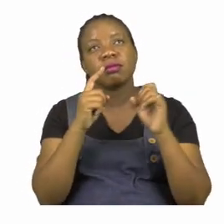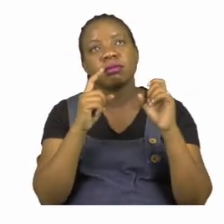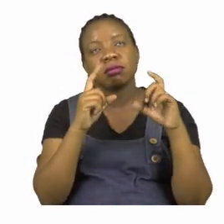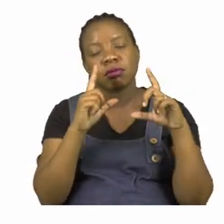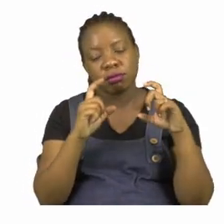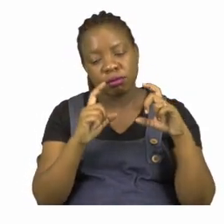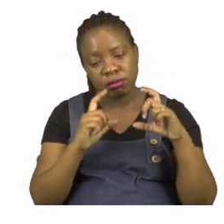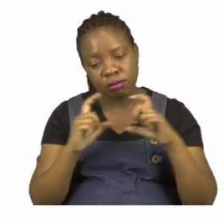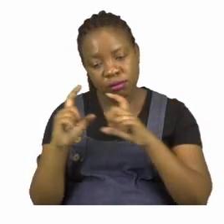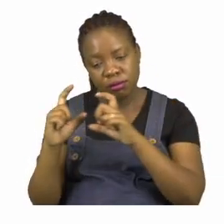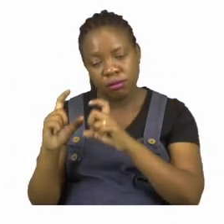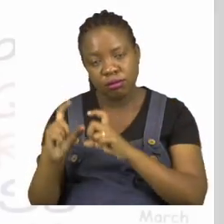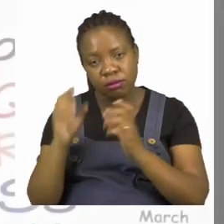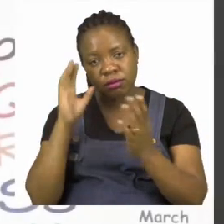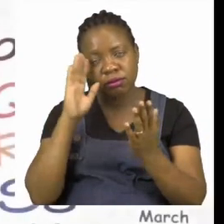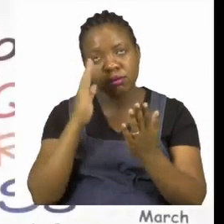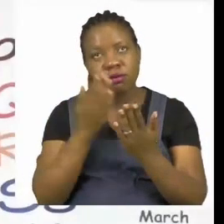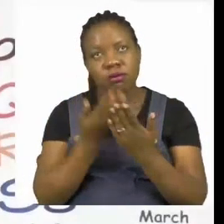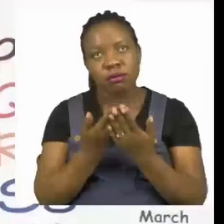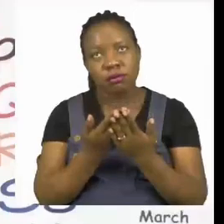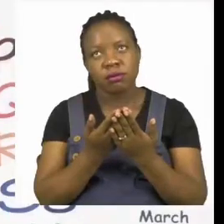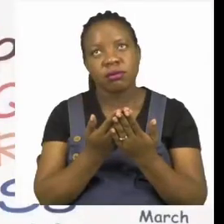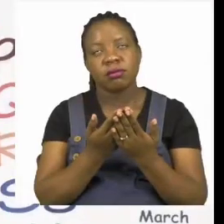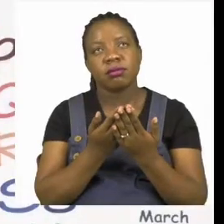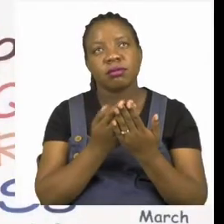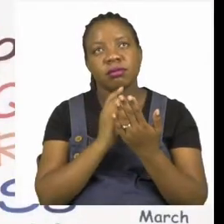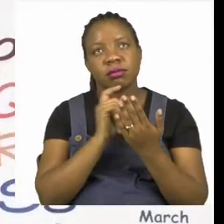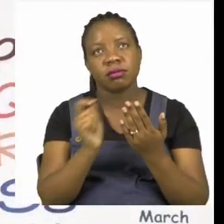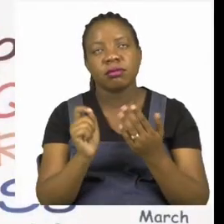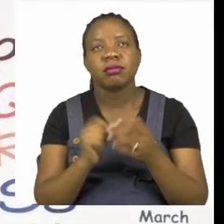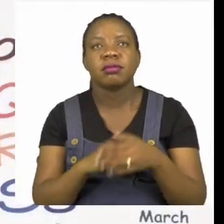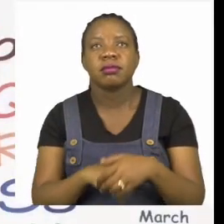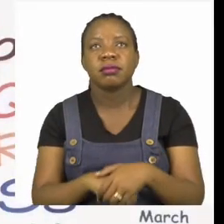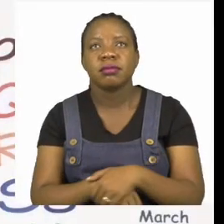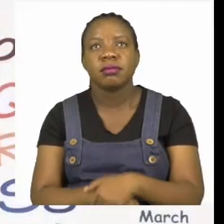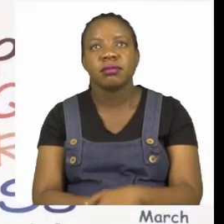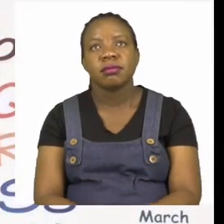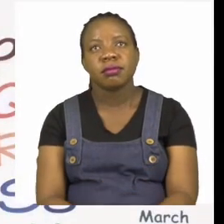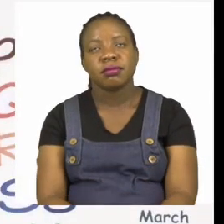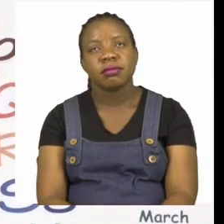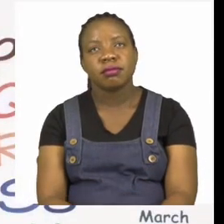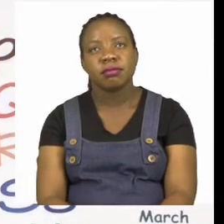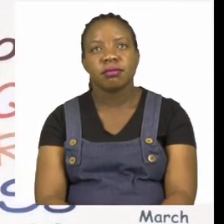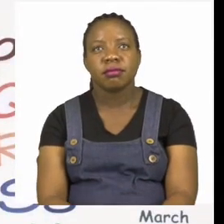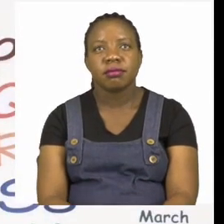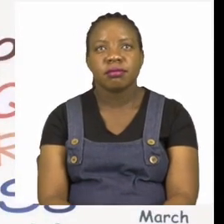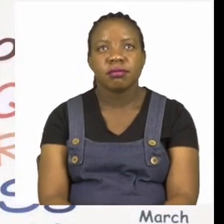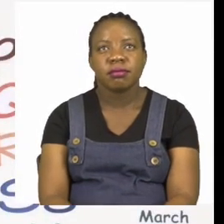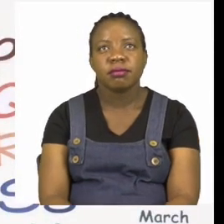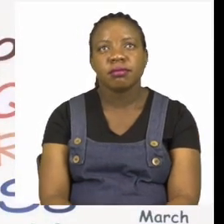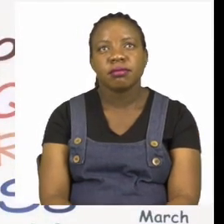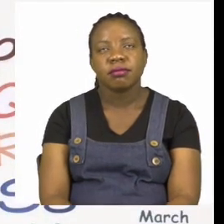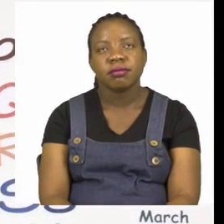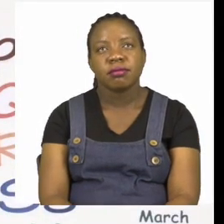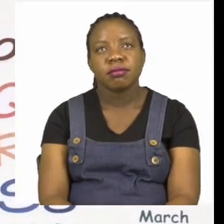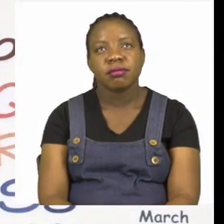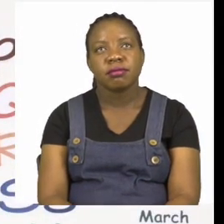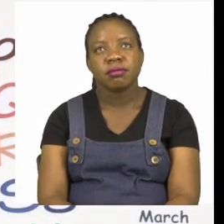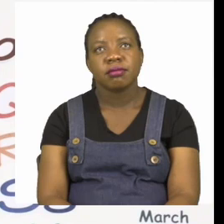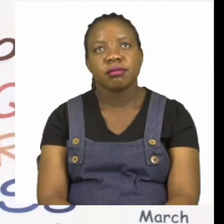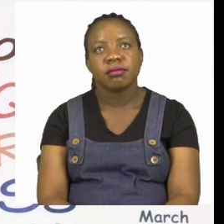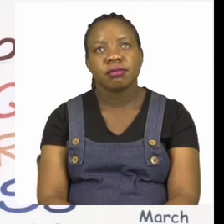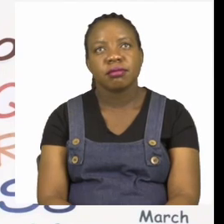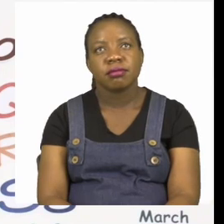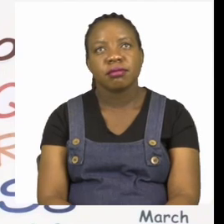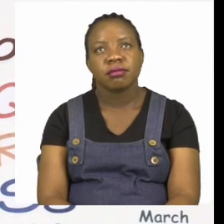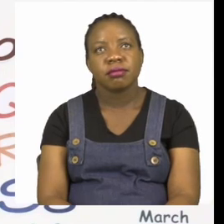board. Now remember, we need to fill in the sound. So first we take a look at the pictures. The first picture we have